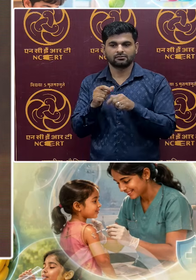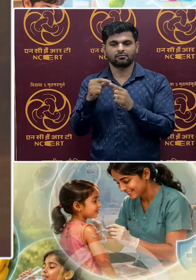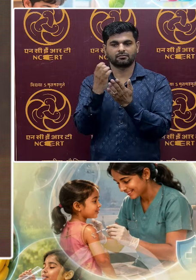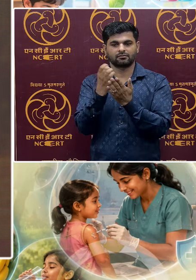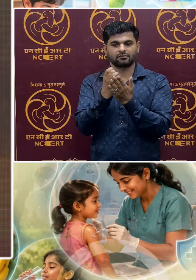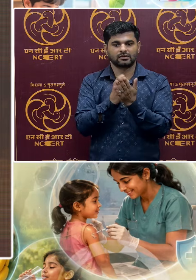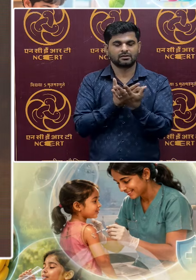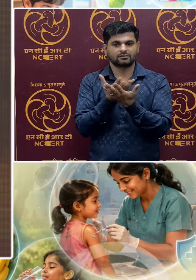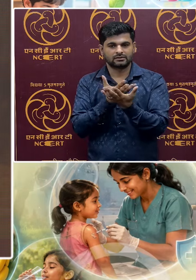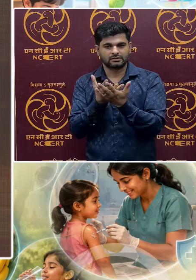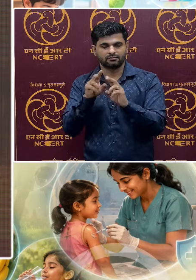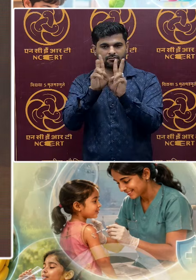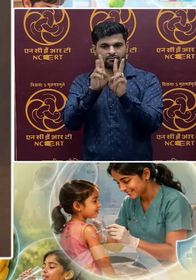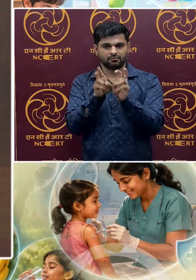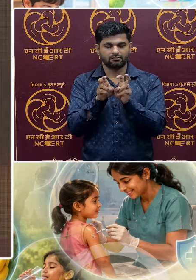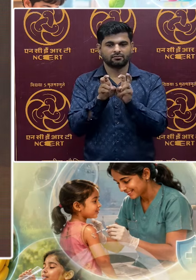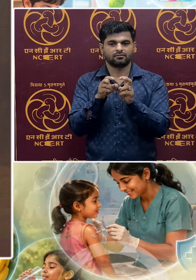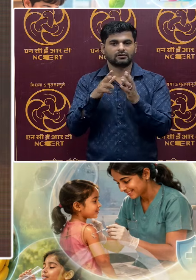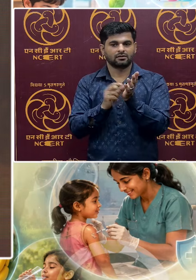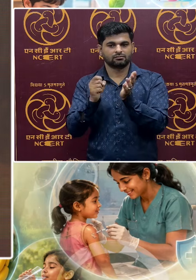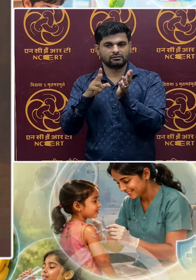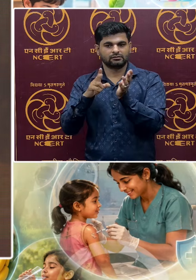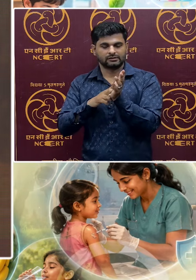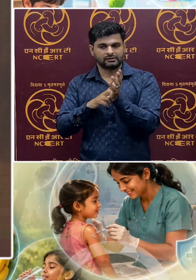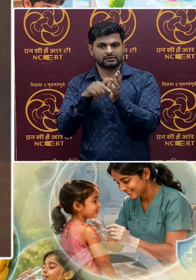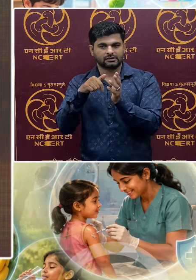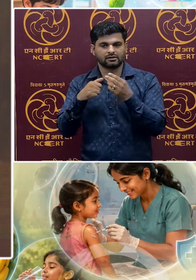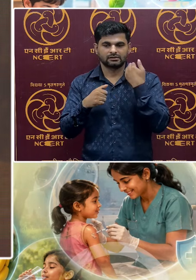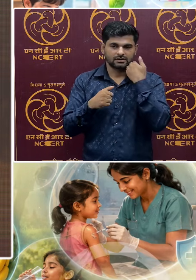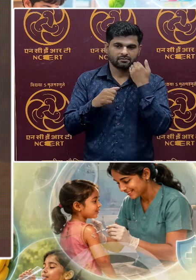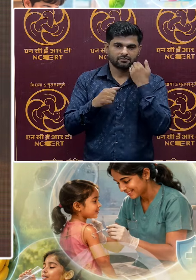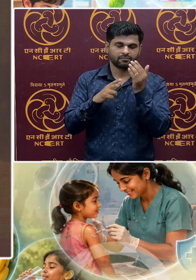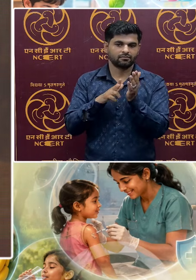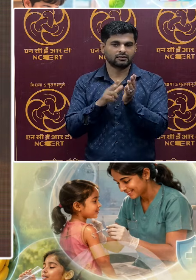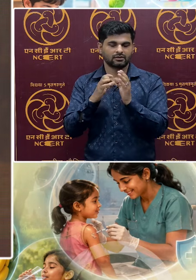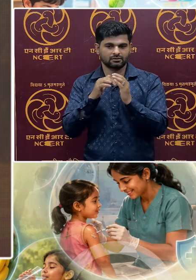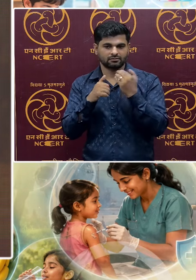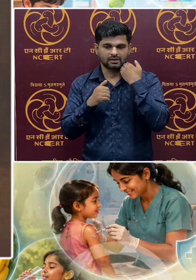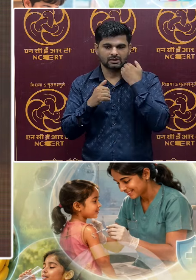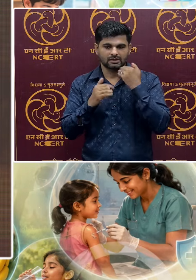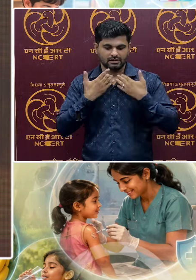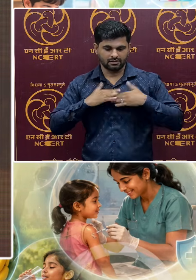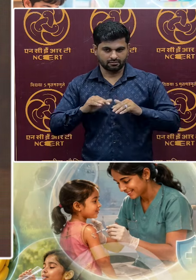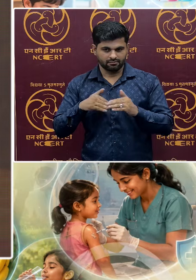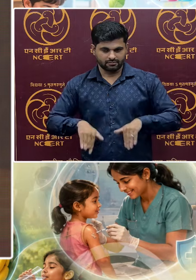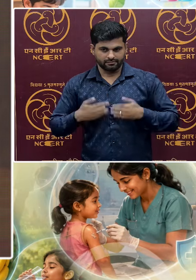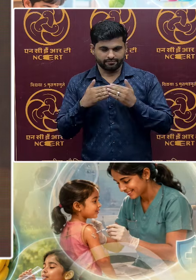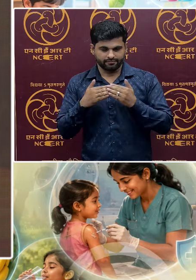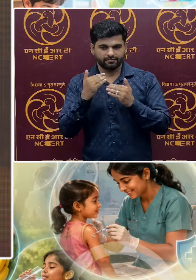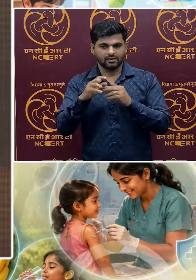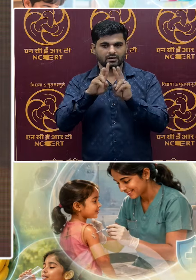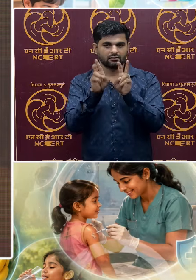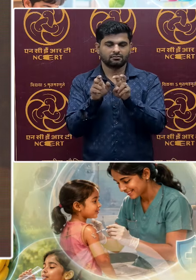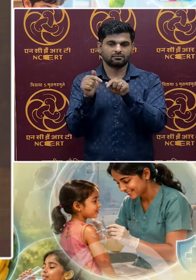were discussing the topic communicable and non-communicable diseases, prevention and healthy lifestyles. And this topic